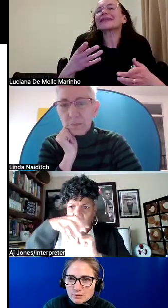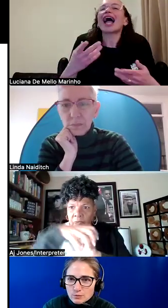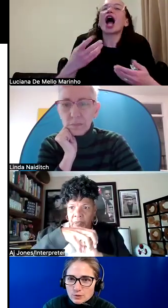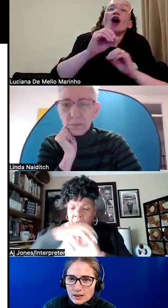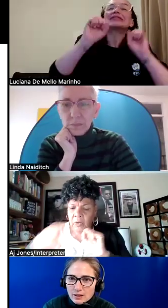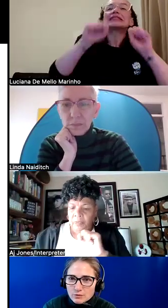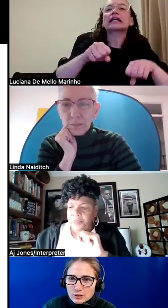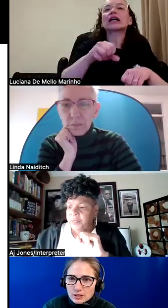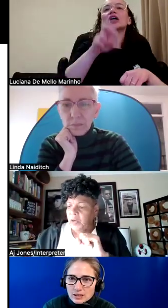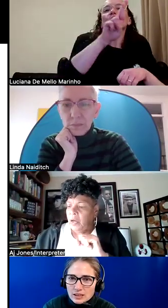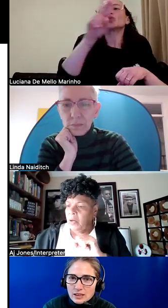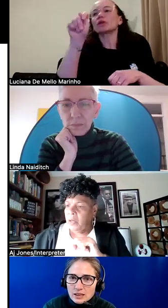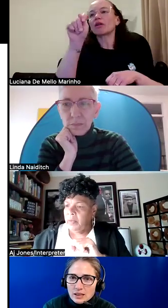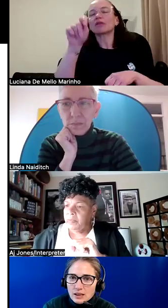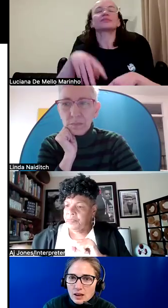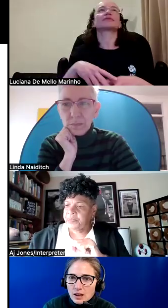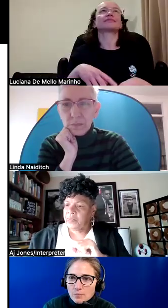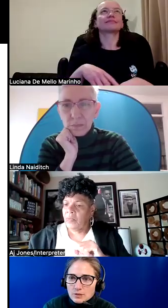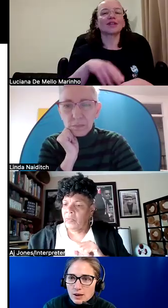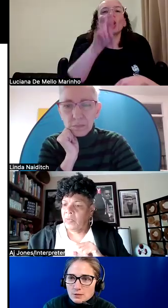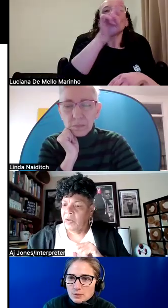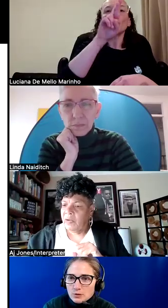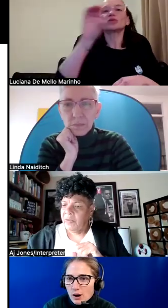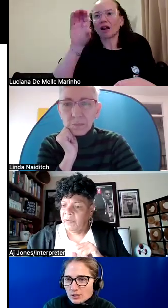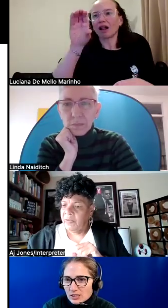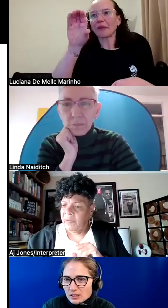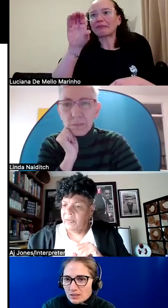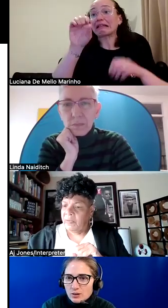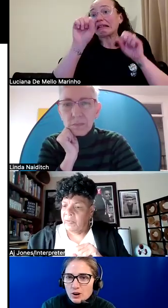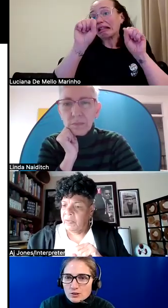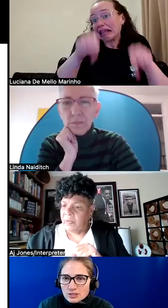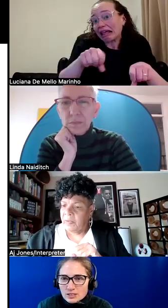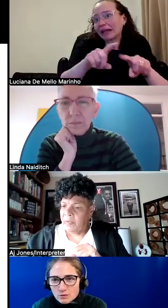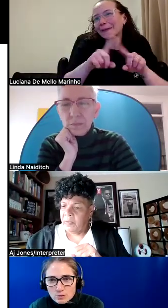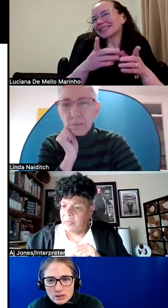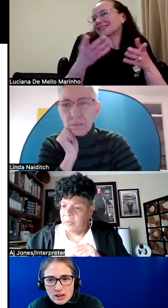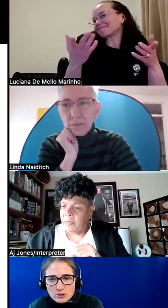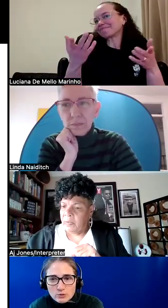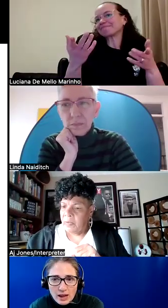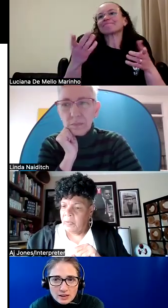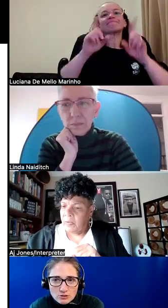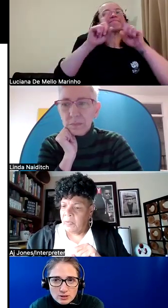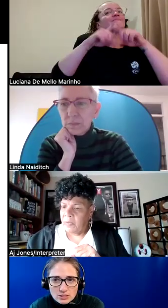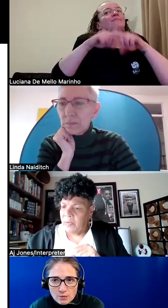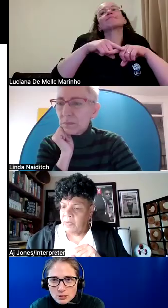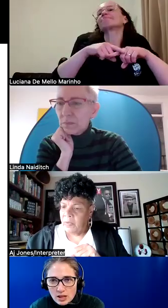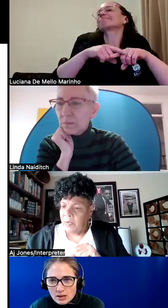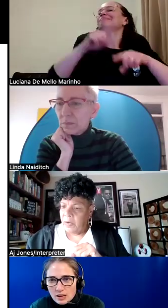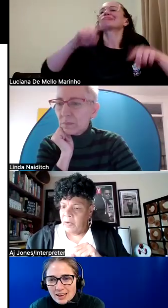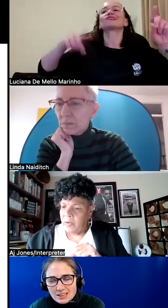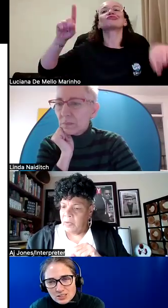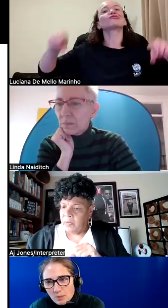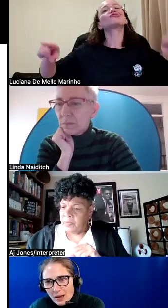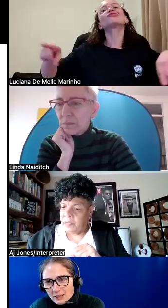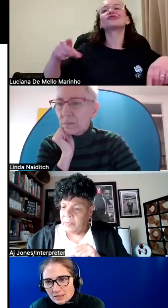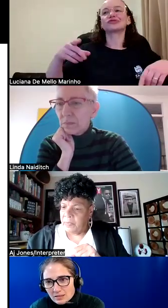sign for root canal, unfortunately. Sometimes people do RT or RC for root canal. You can try to establish that.